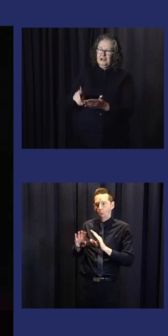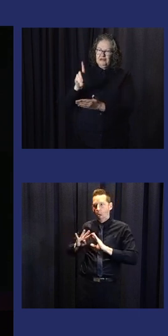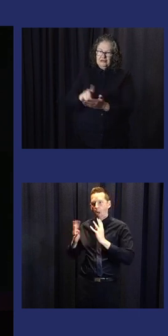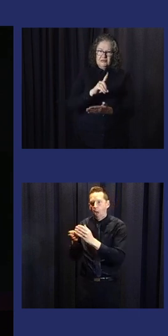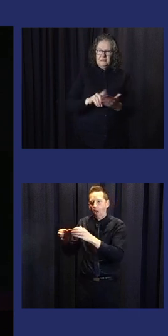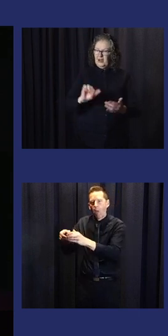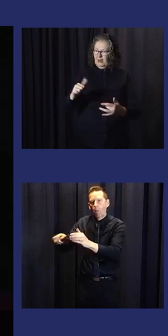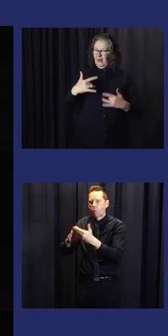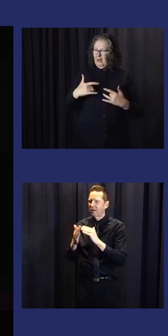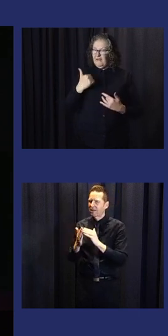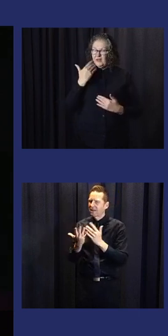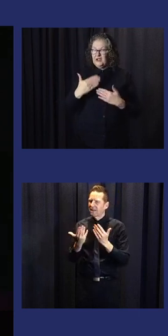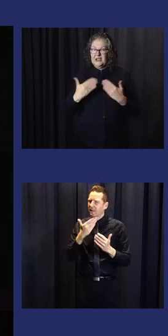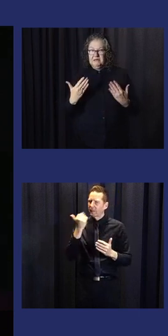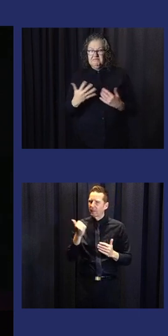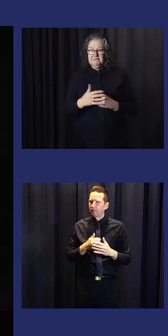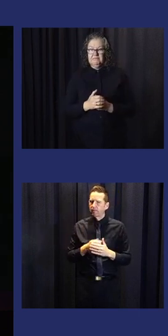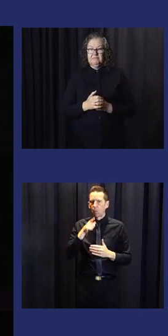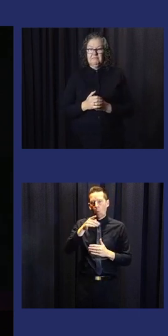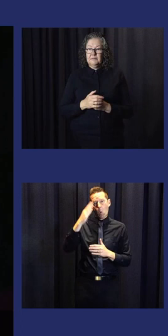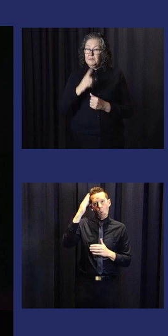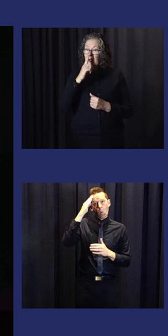example, in many areas of the world, people from the